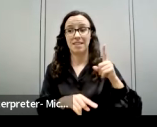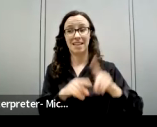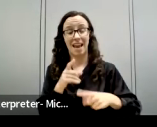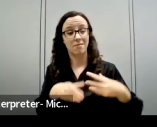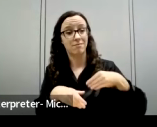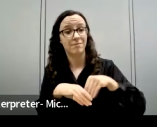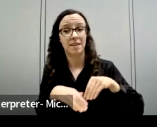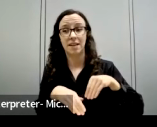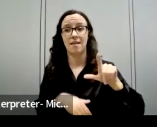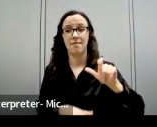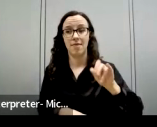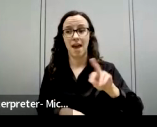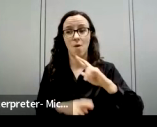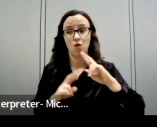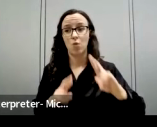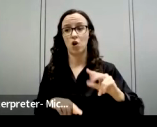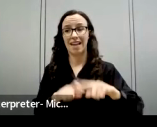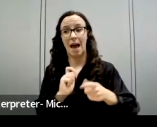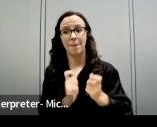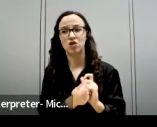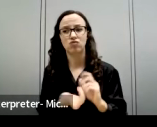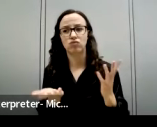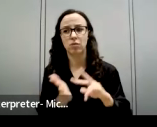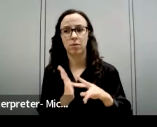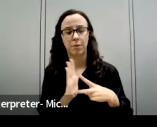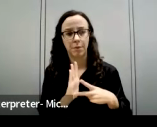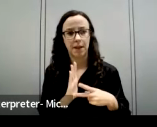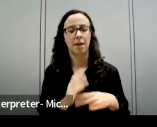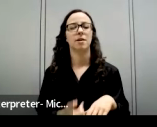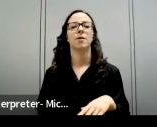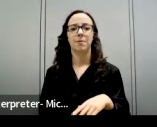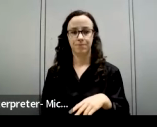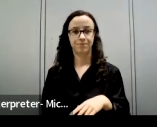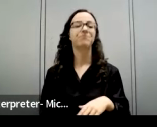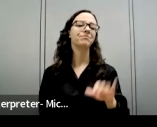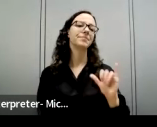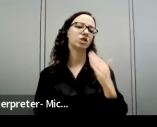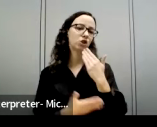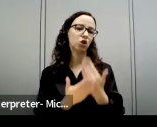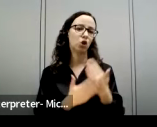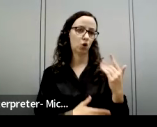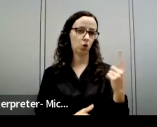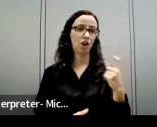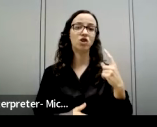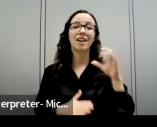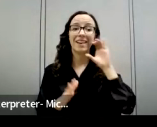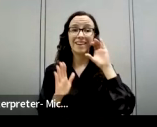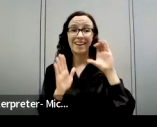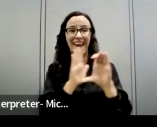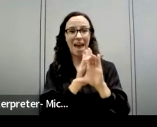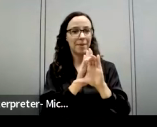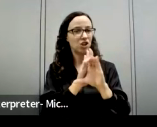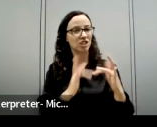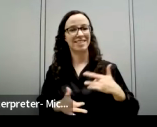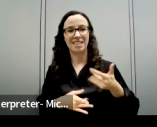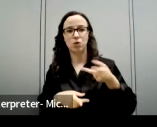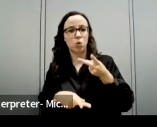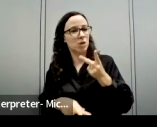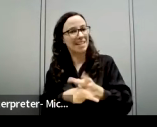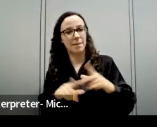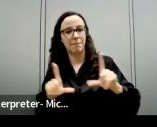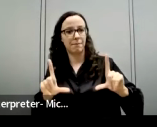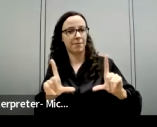can't be edited in any way? That's a really good question. Generally with images, they retain the license that they